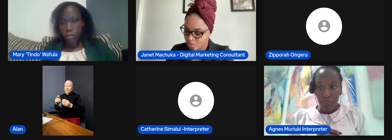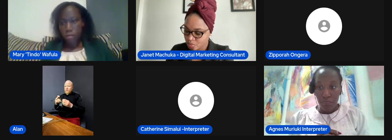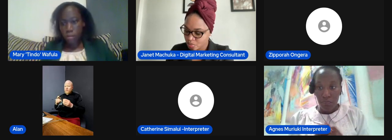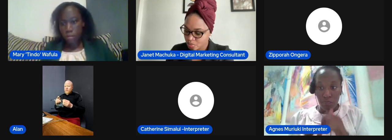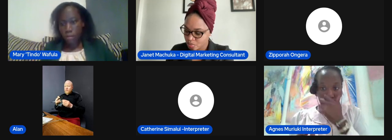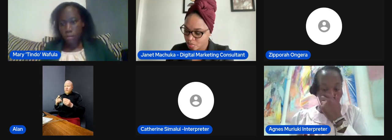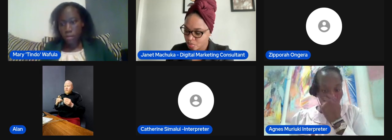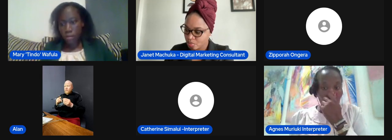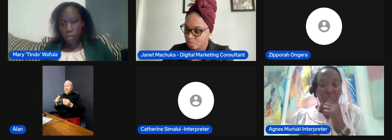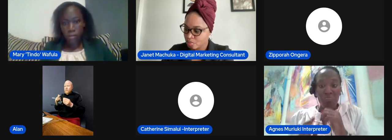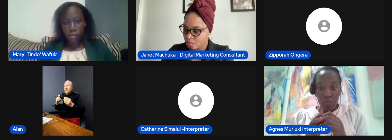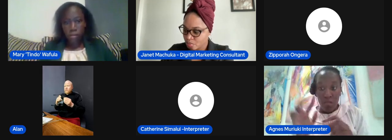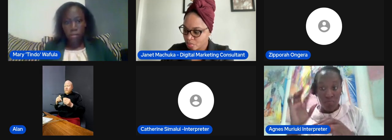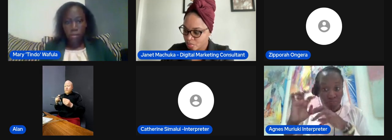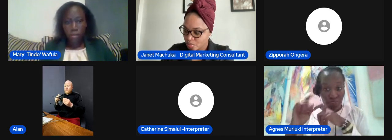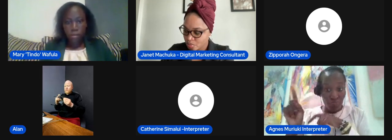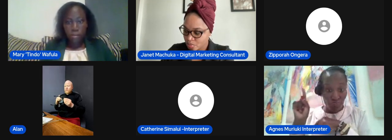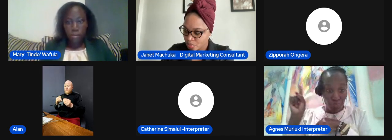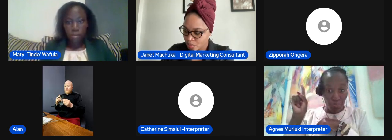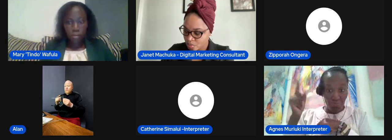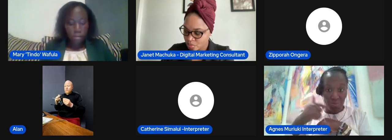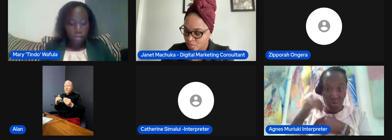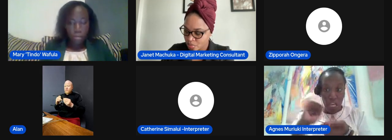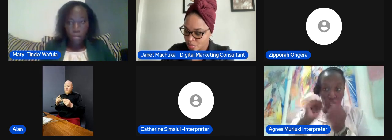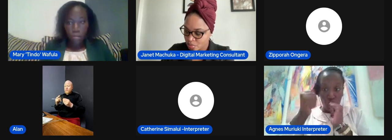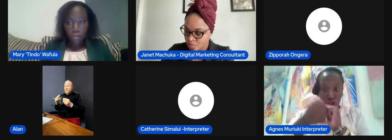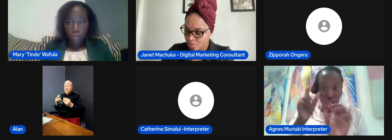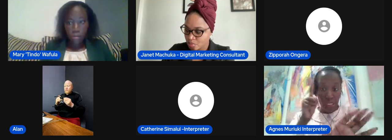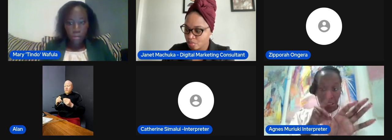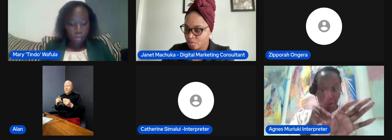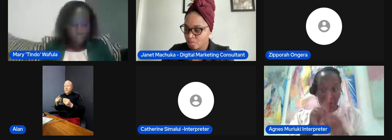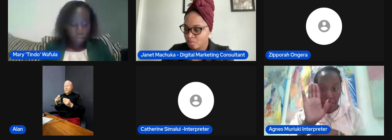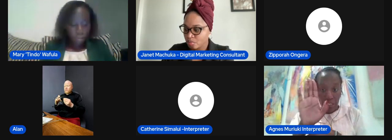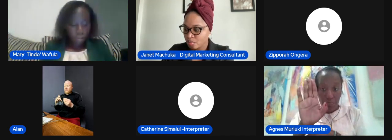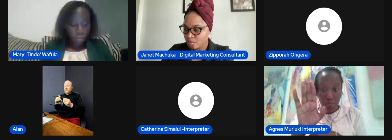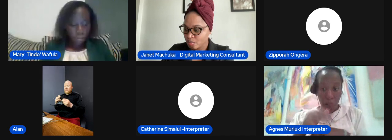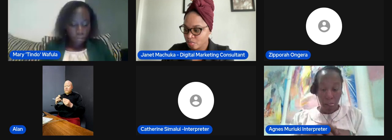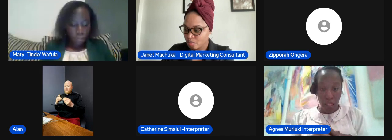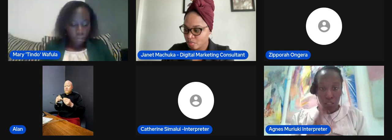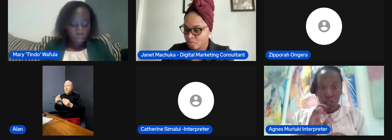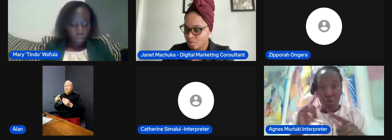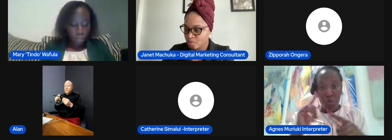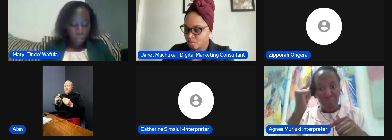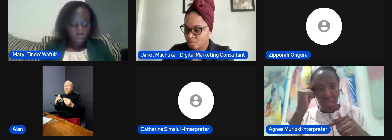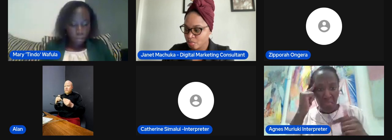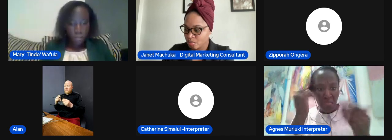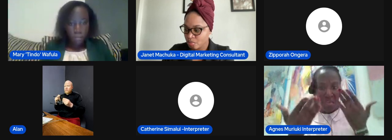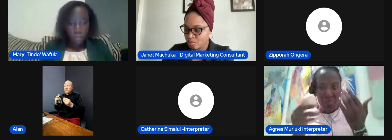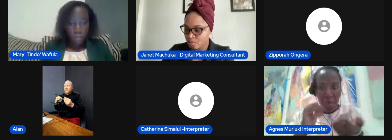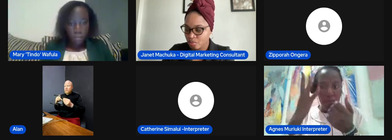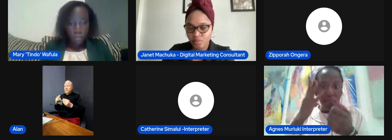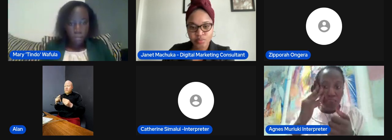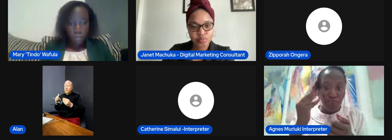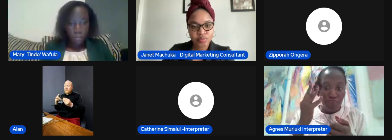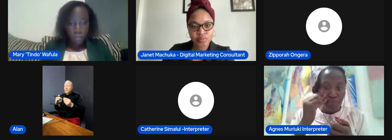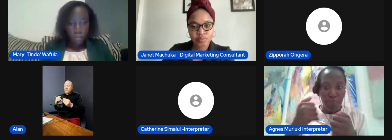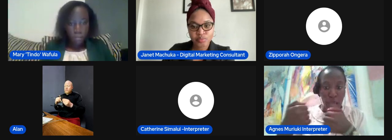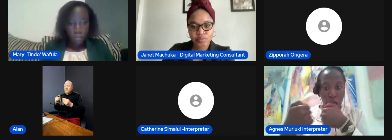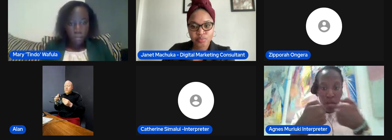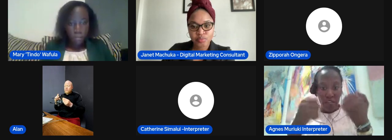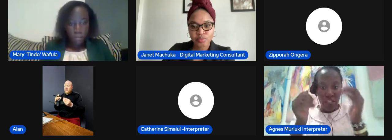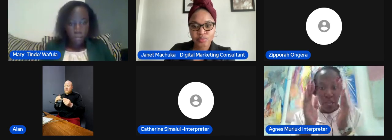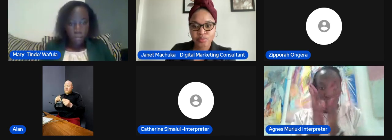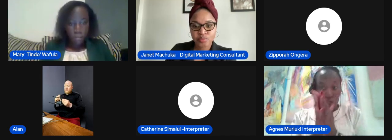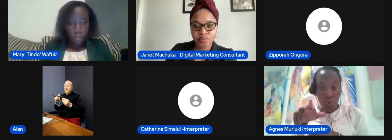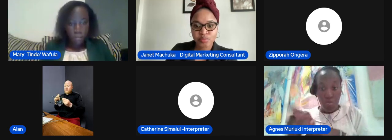All right. Um, I think she's still experiencing some challenges,